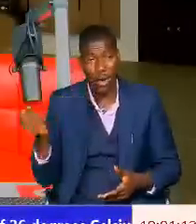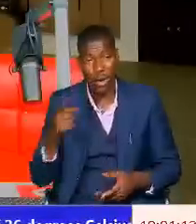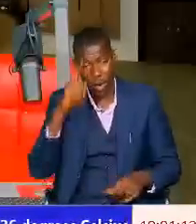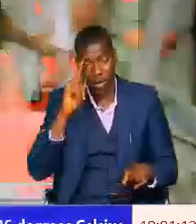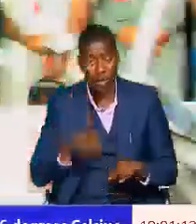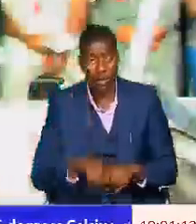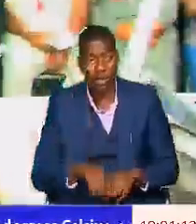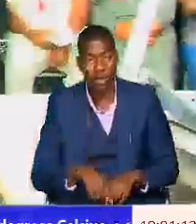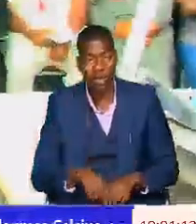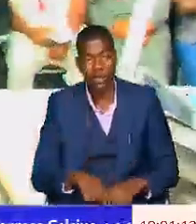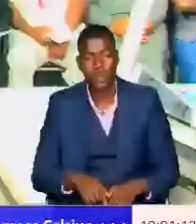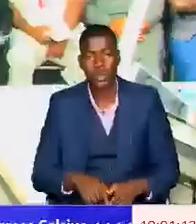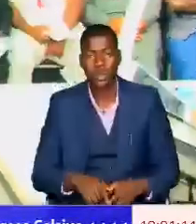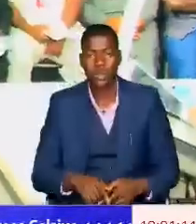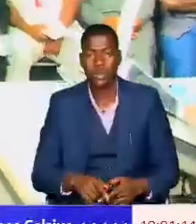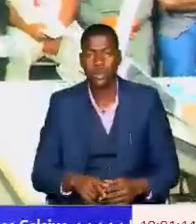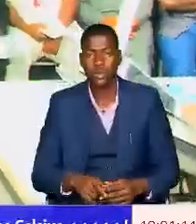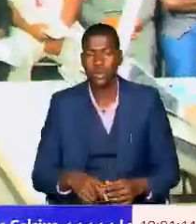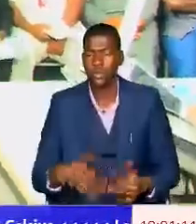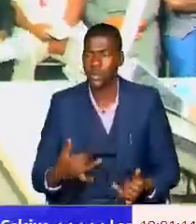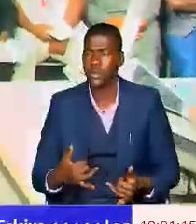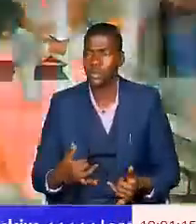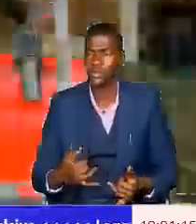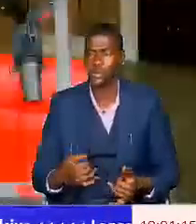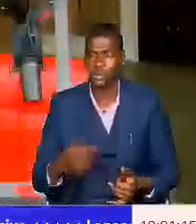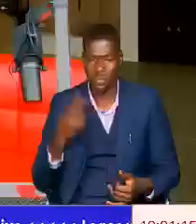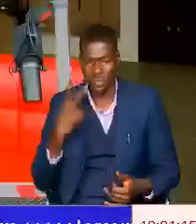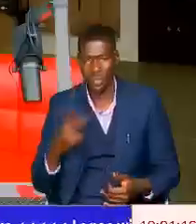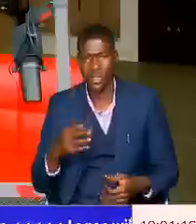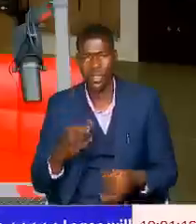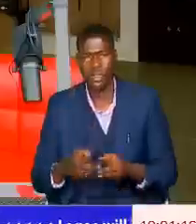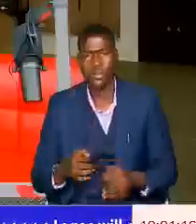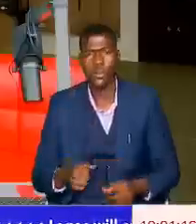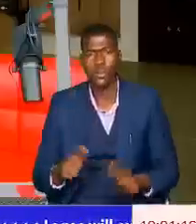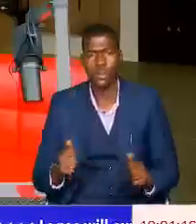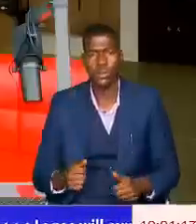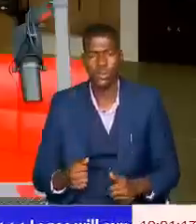nay. Yeah. You see, if to see when I don't wake up